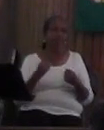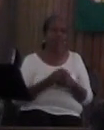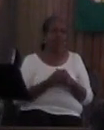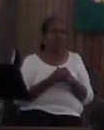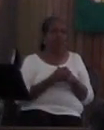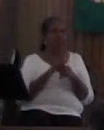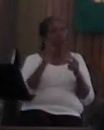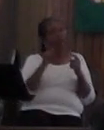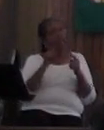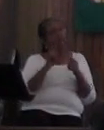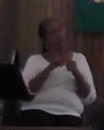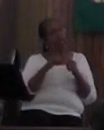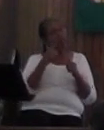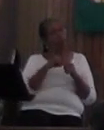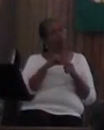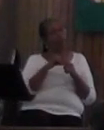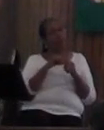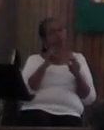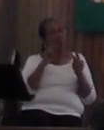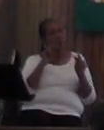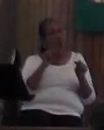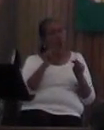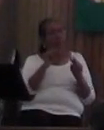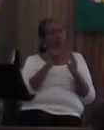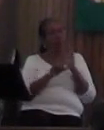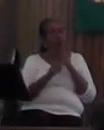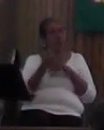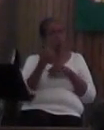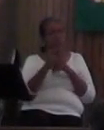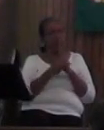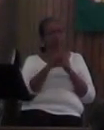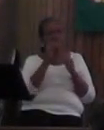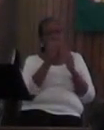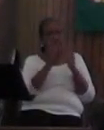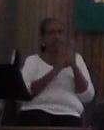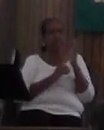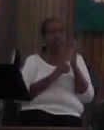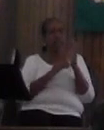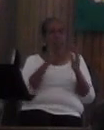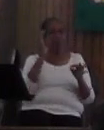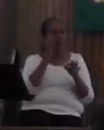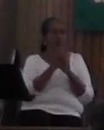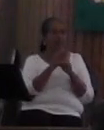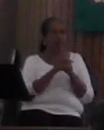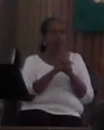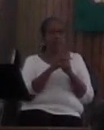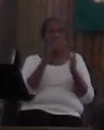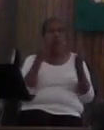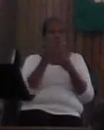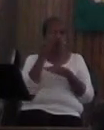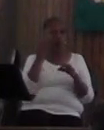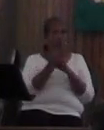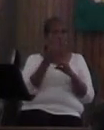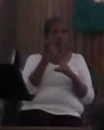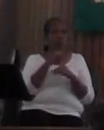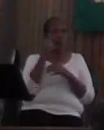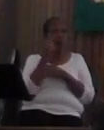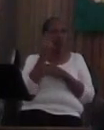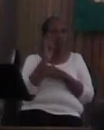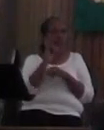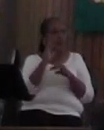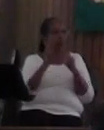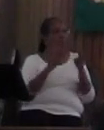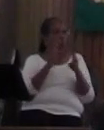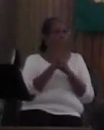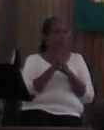And then we look at verse 3. The design of faith. By faith, we understand that the worlds